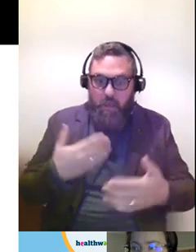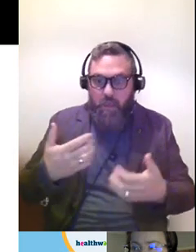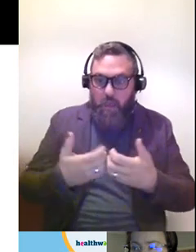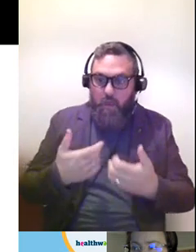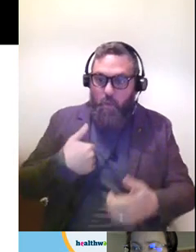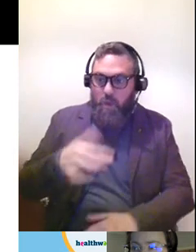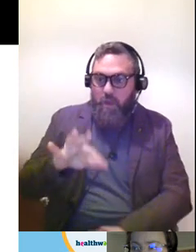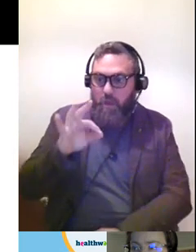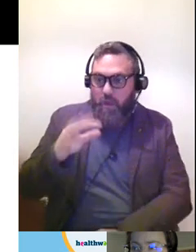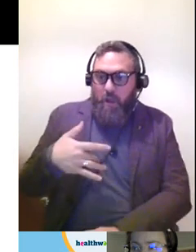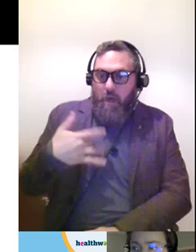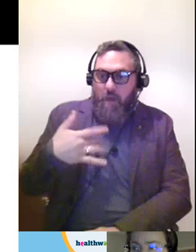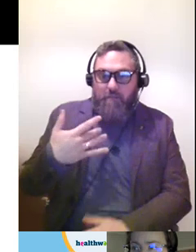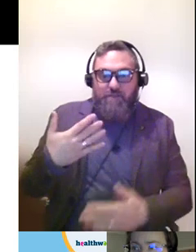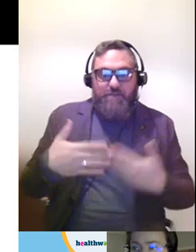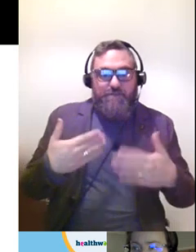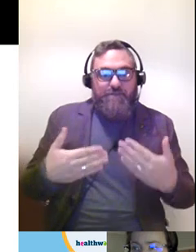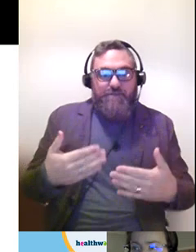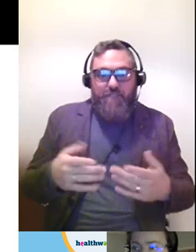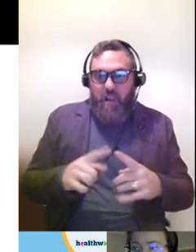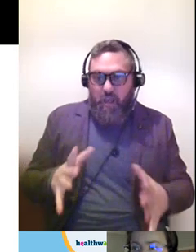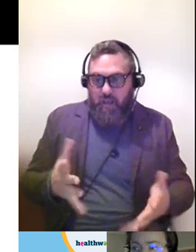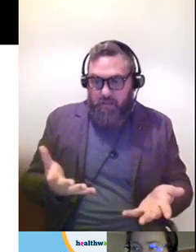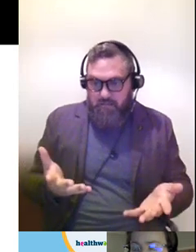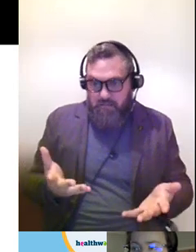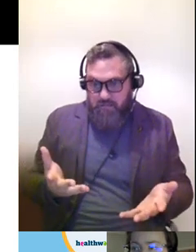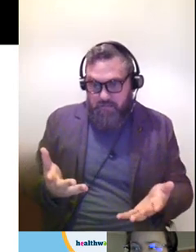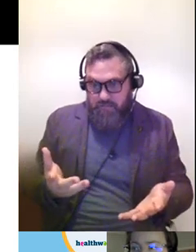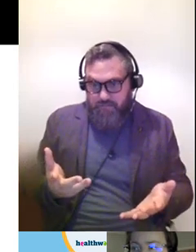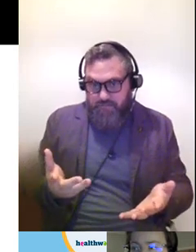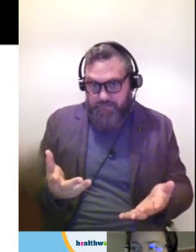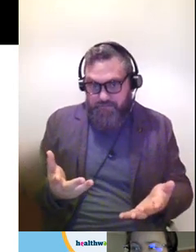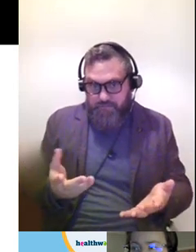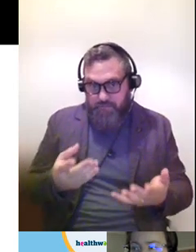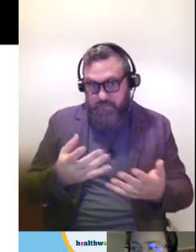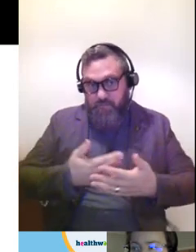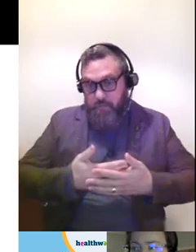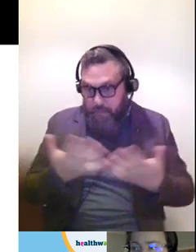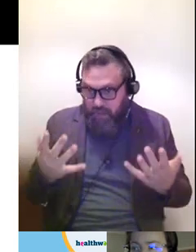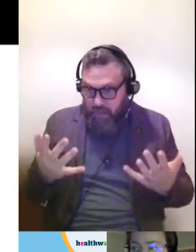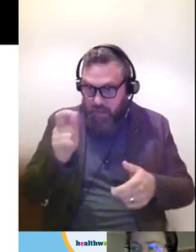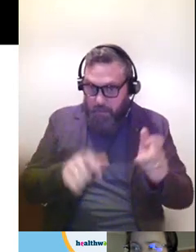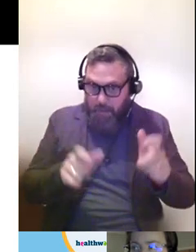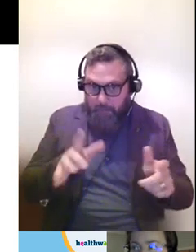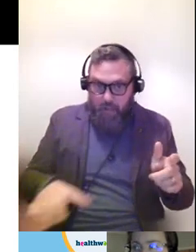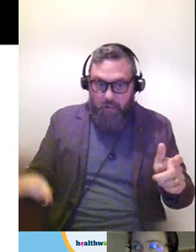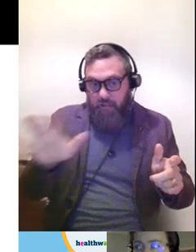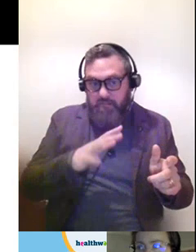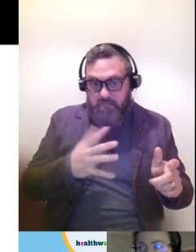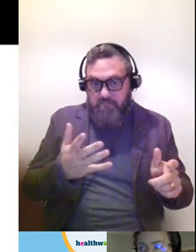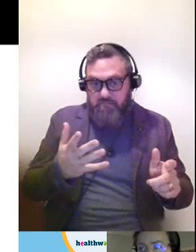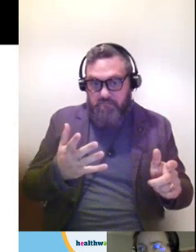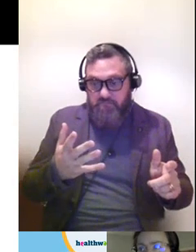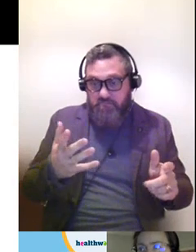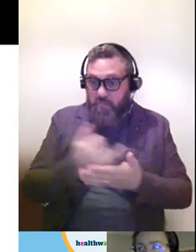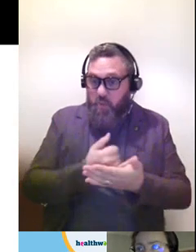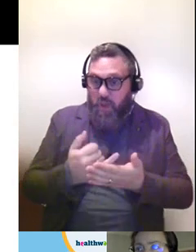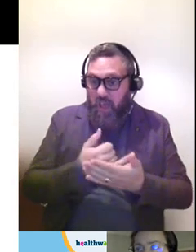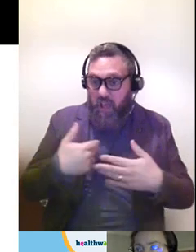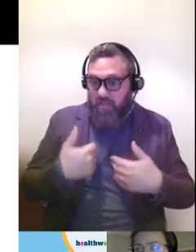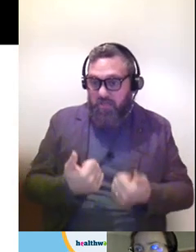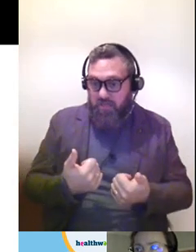to live. And recognizing that many people have poor health,